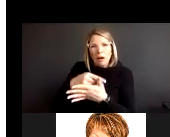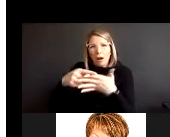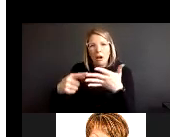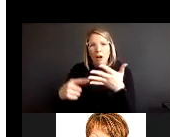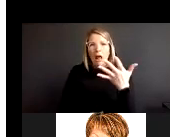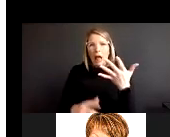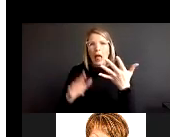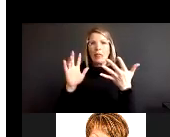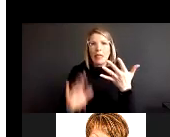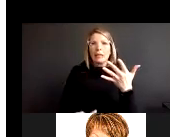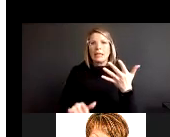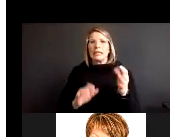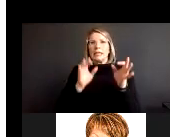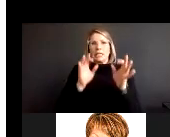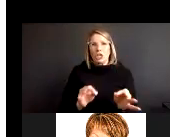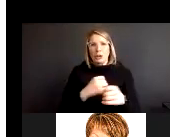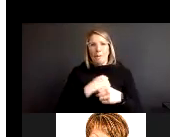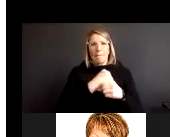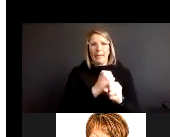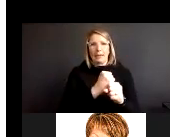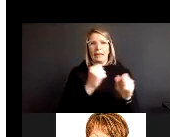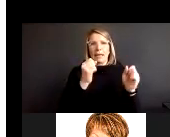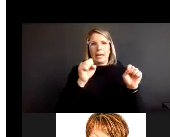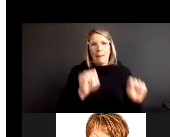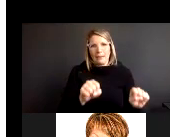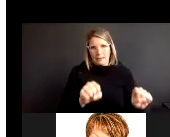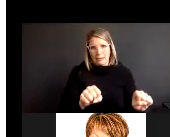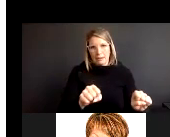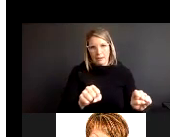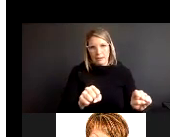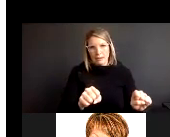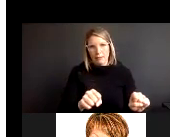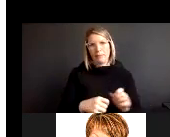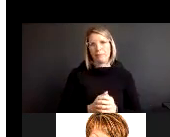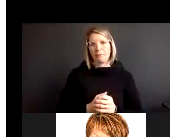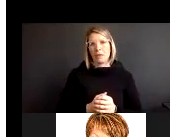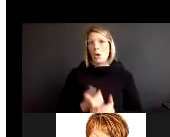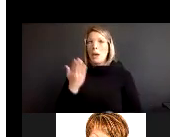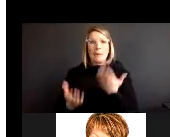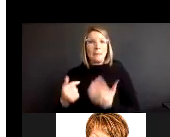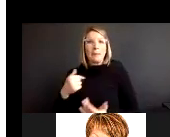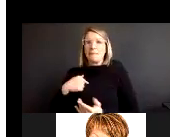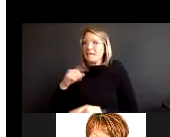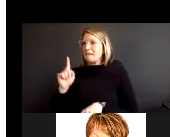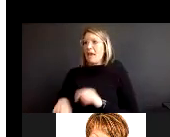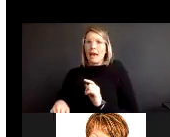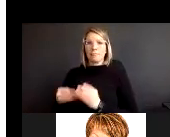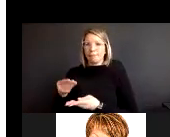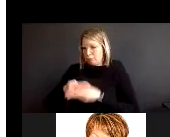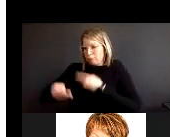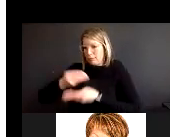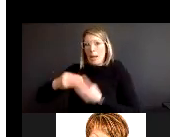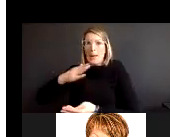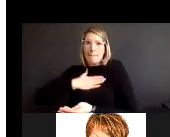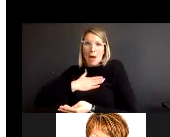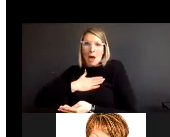decision-specific capacity. So for example, you may not be able to manage your own finances, but you still may be able to make